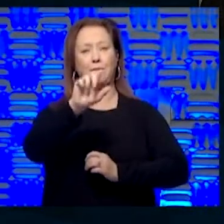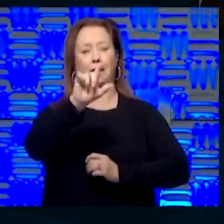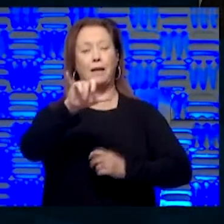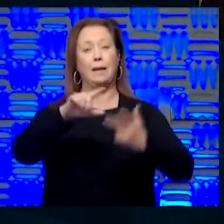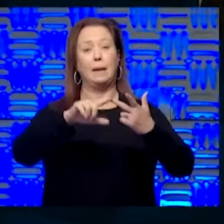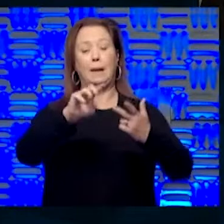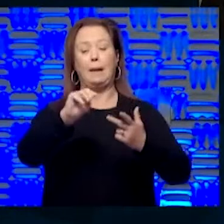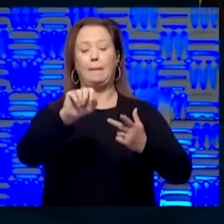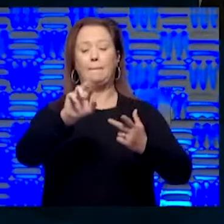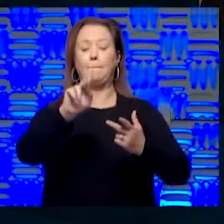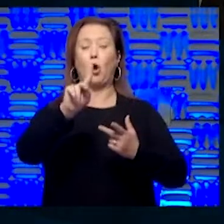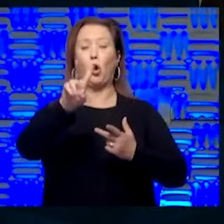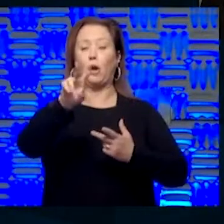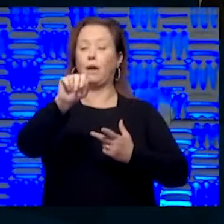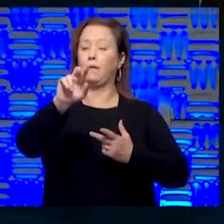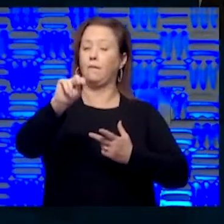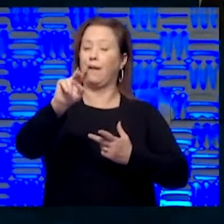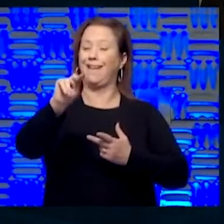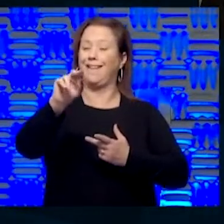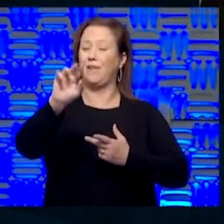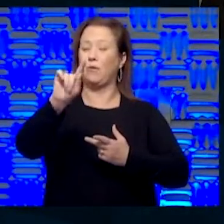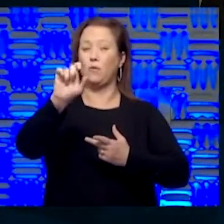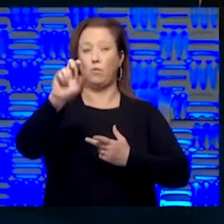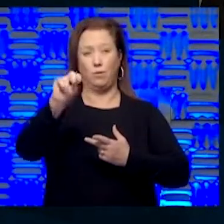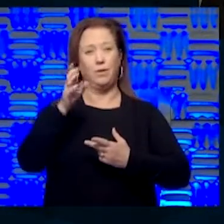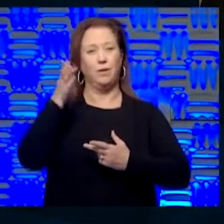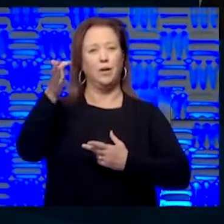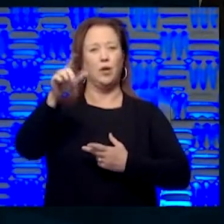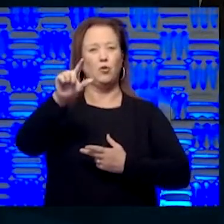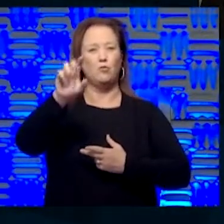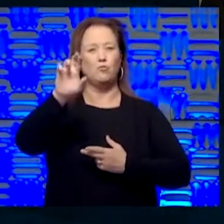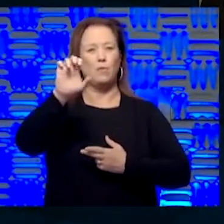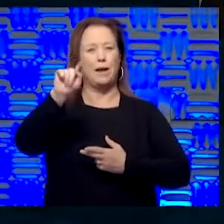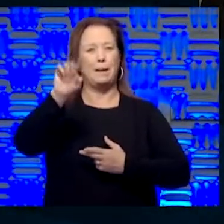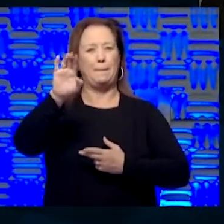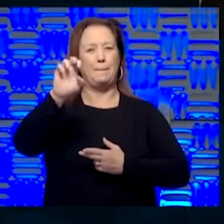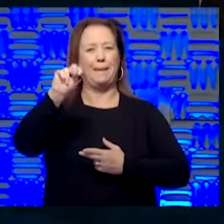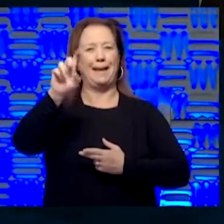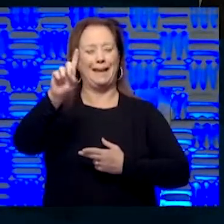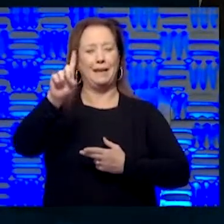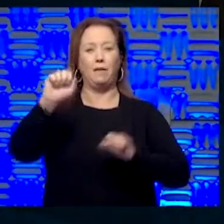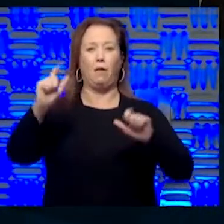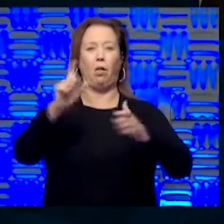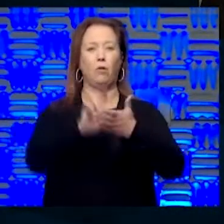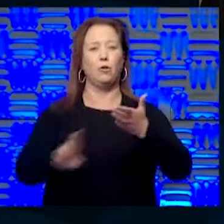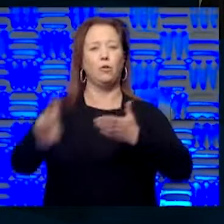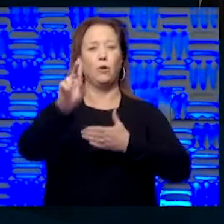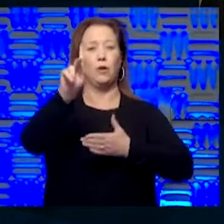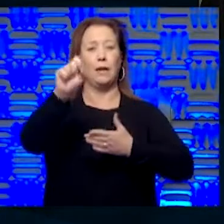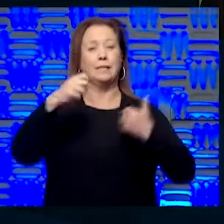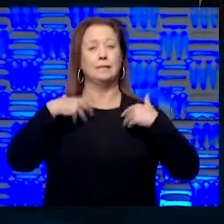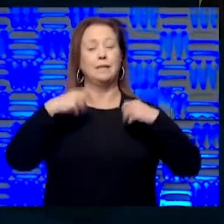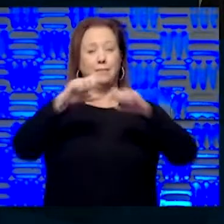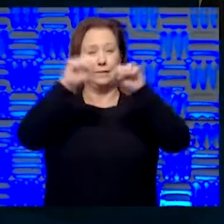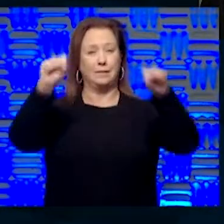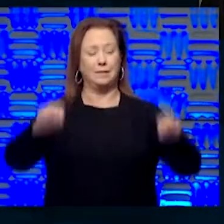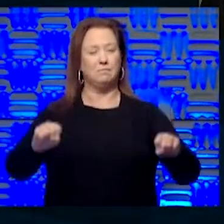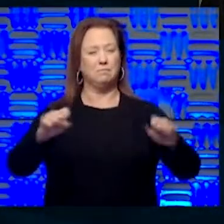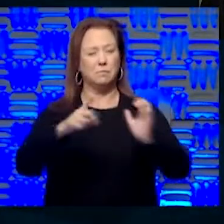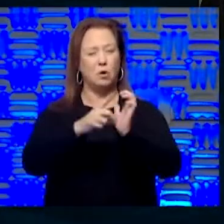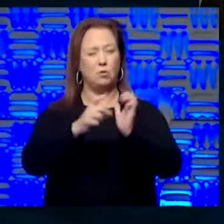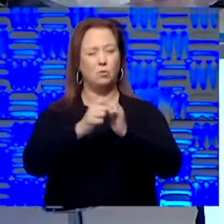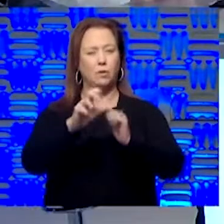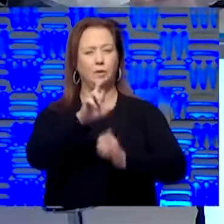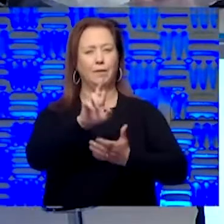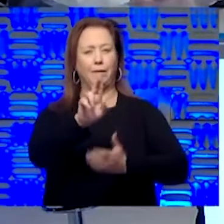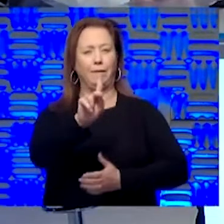Noorden, a family medicine physician on our Great Bend campus. All are members of the University of Kansas Health System, and we have a